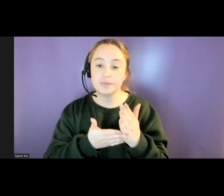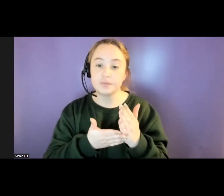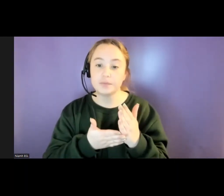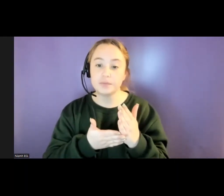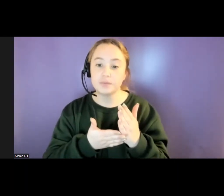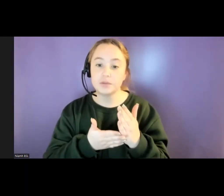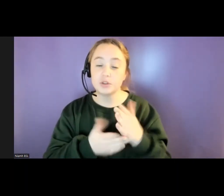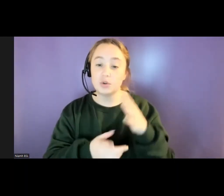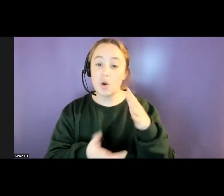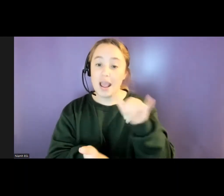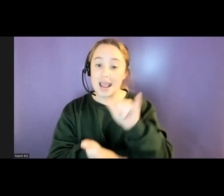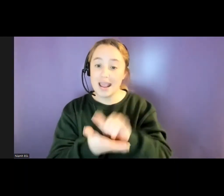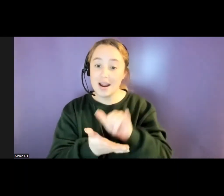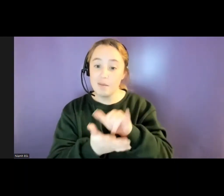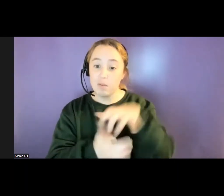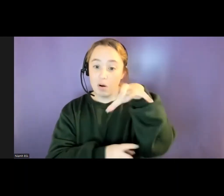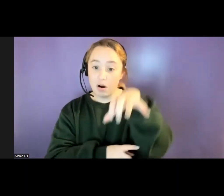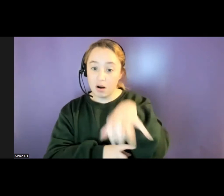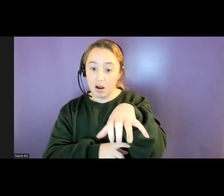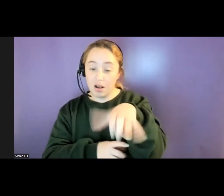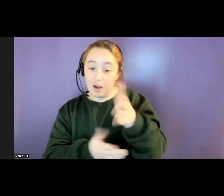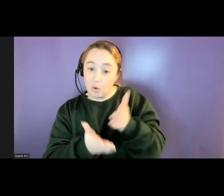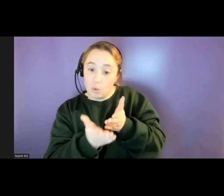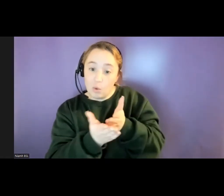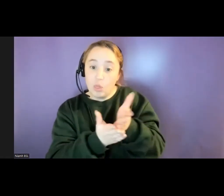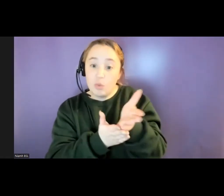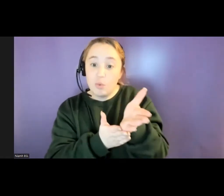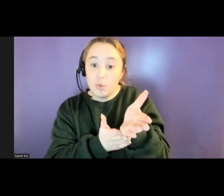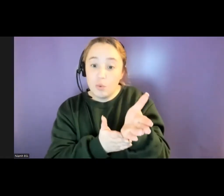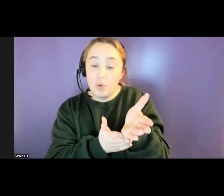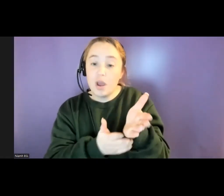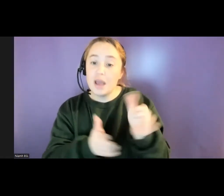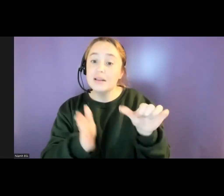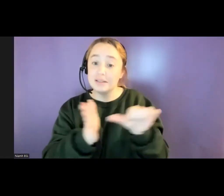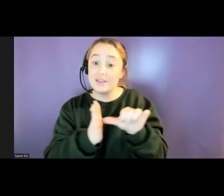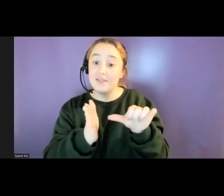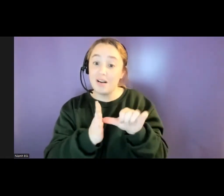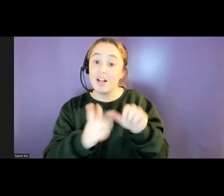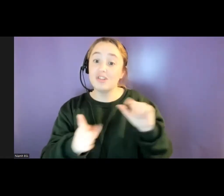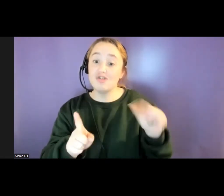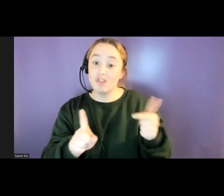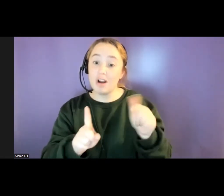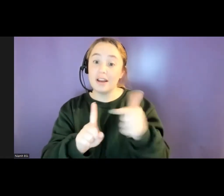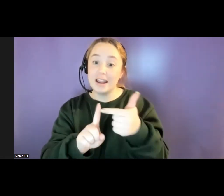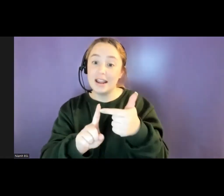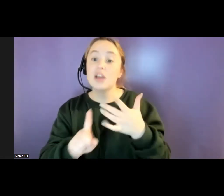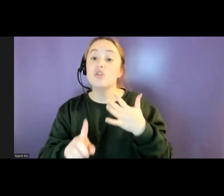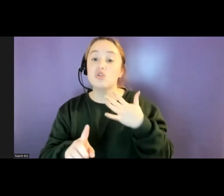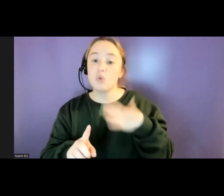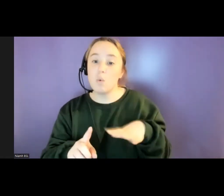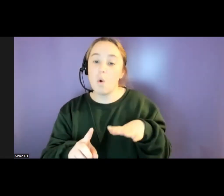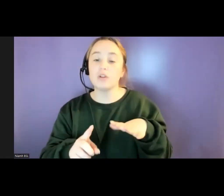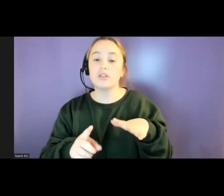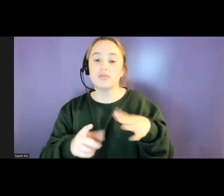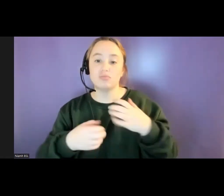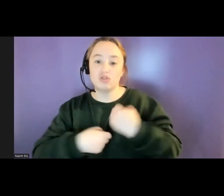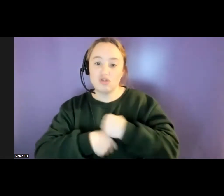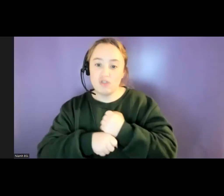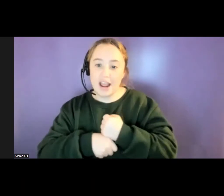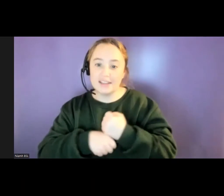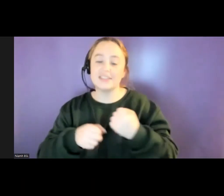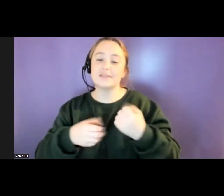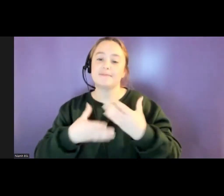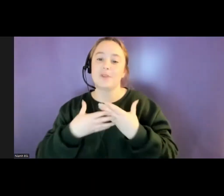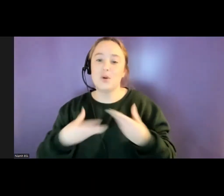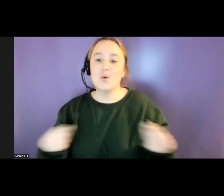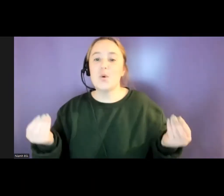always a stressful journey for everyone, and we just want to eliminate that stress for any and all